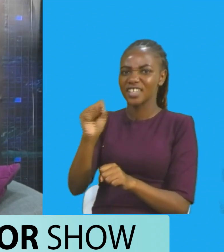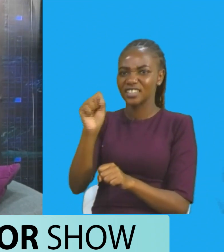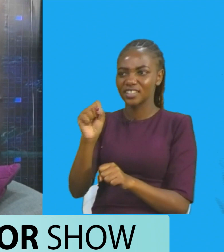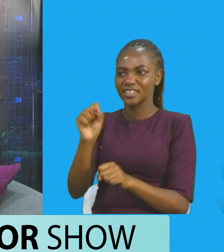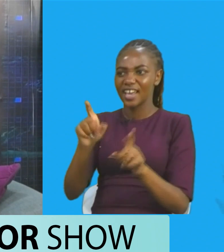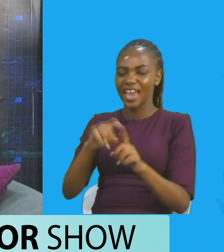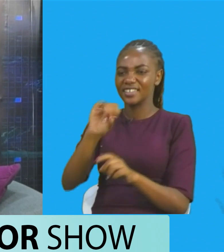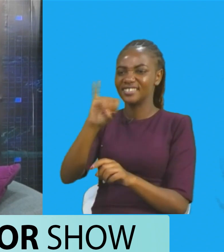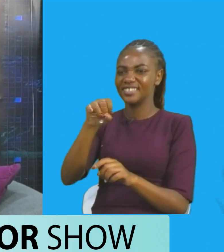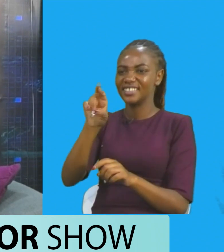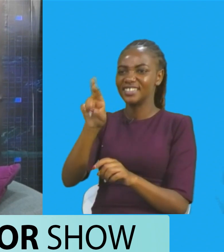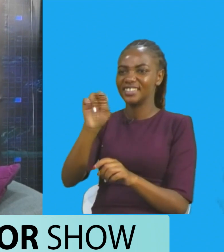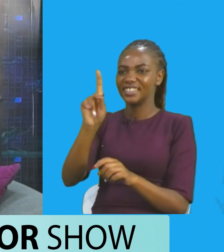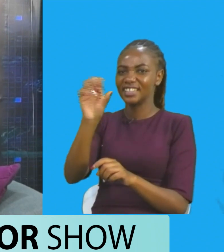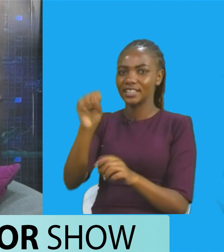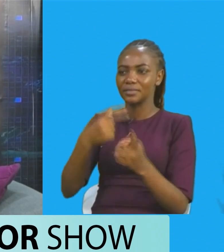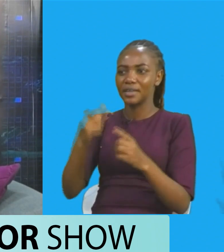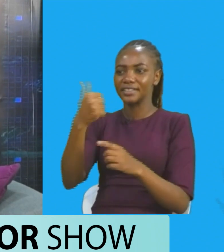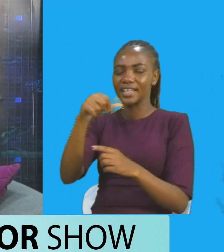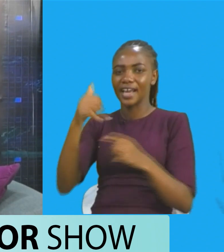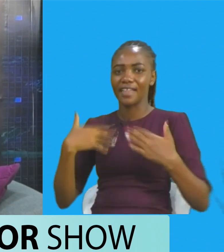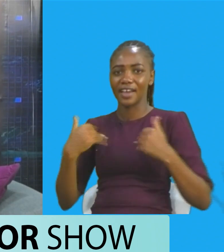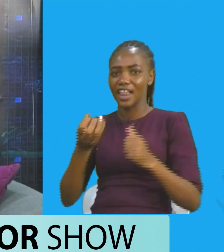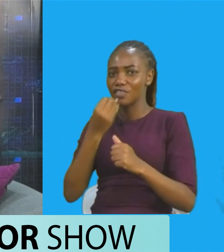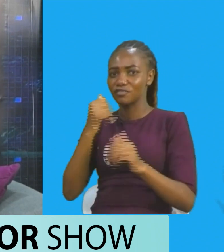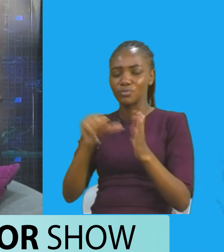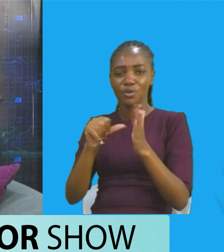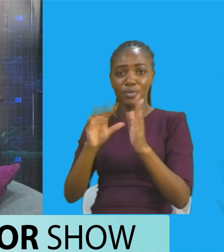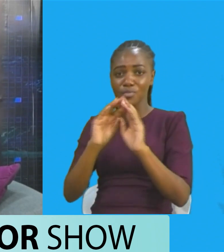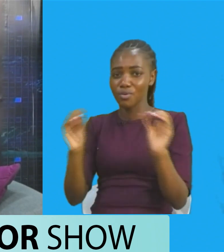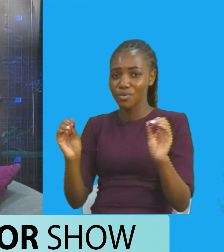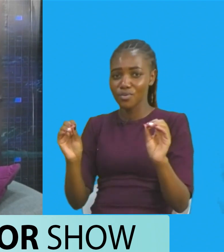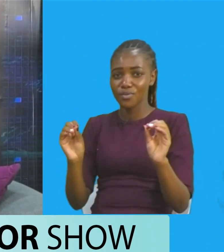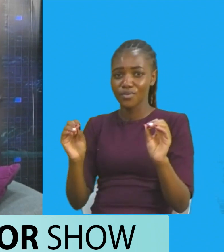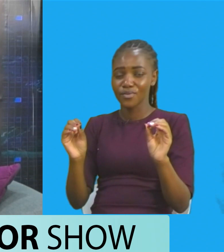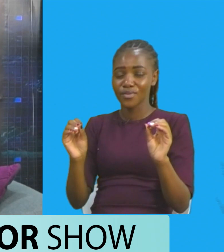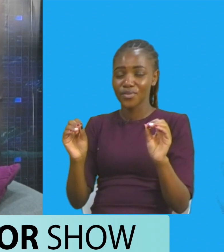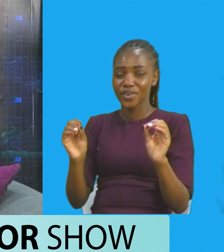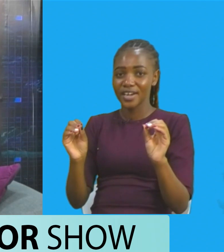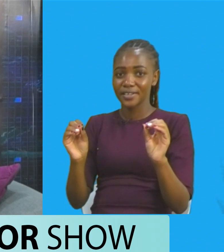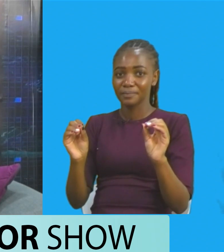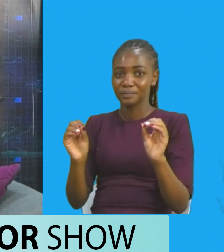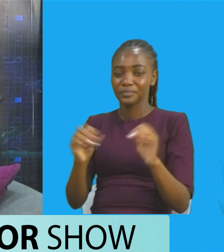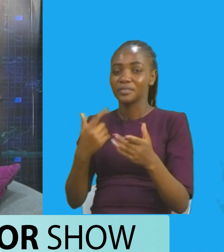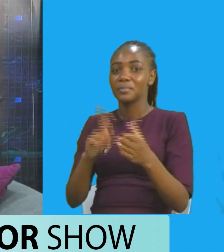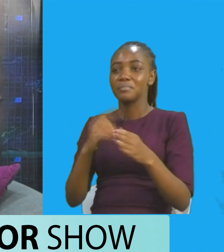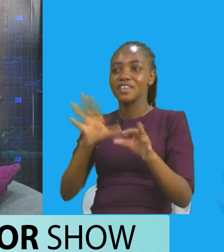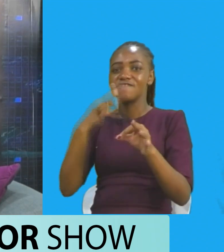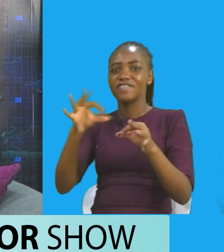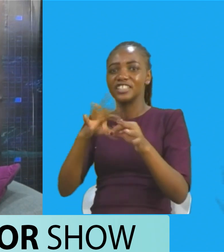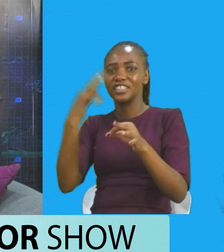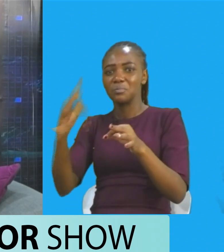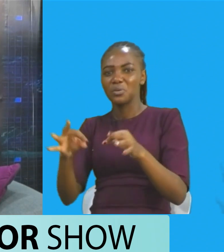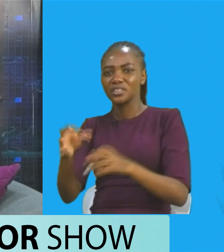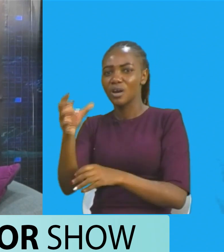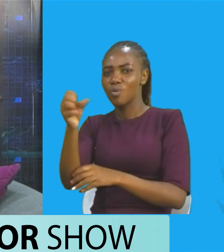any other healthy food, you can always partake it, and it's always good for you. So you can never go bad with skooma, you can never go bad with